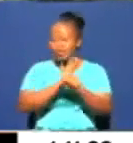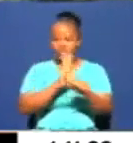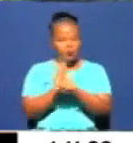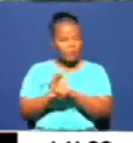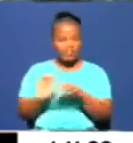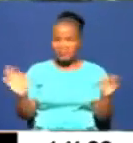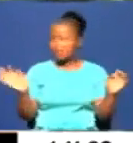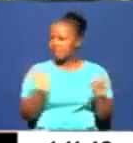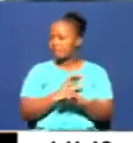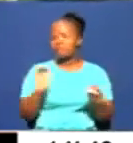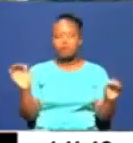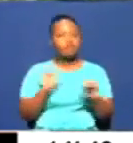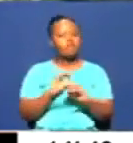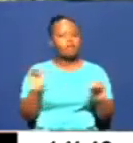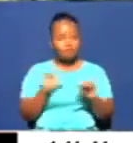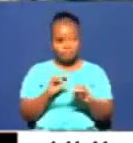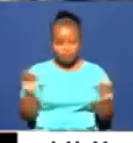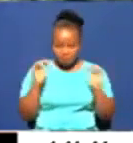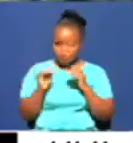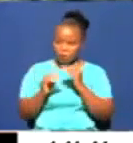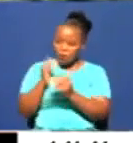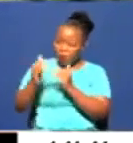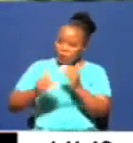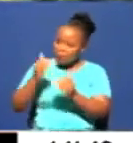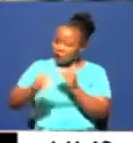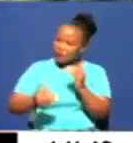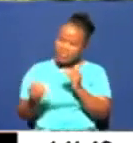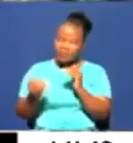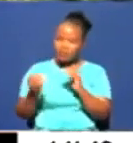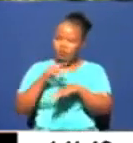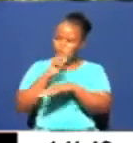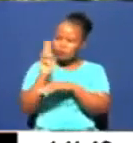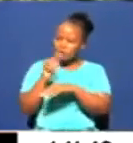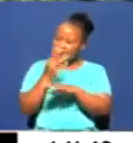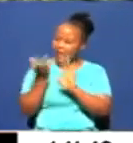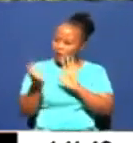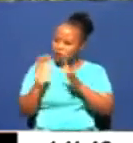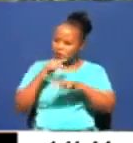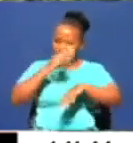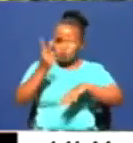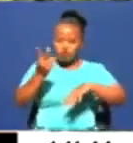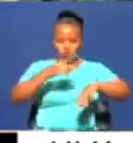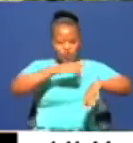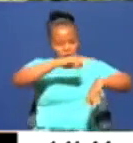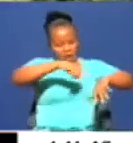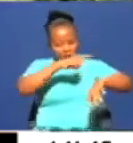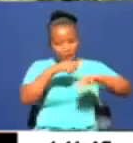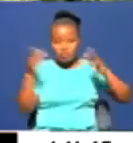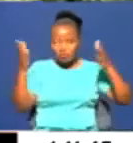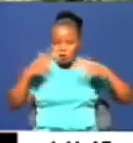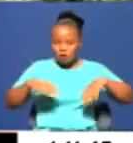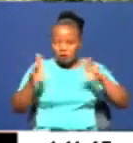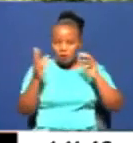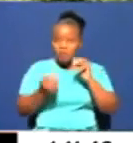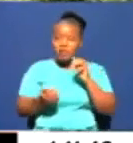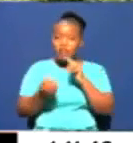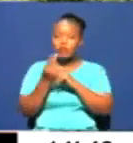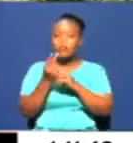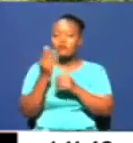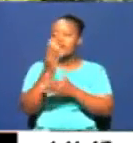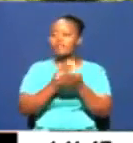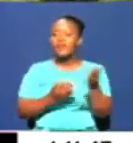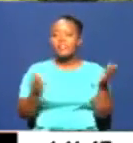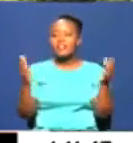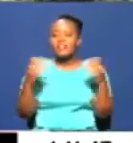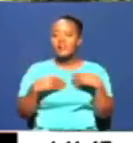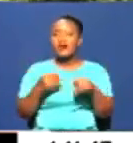Kariakor Crematorium. Remember that the process took at around 2 hours and it was completed around 12:30. And there were not so many